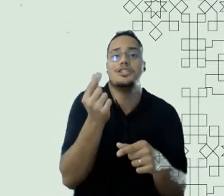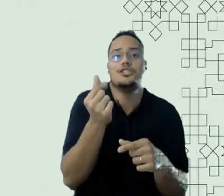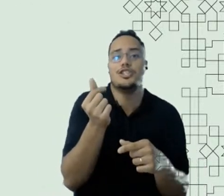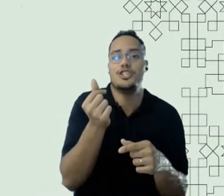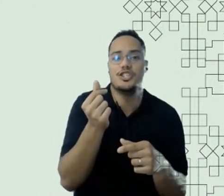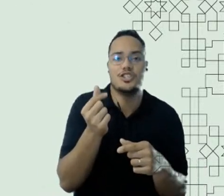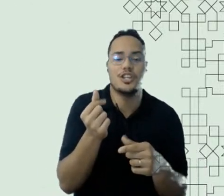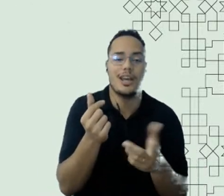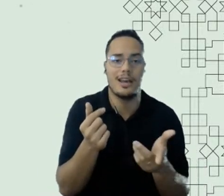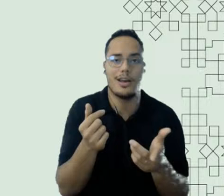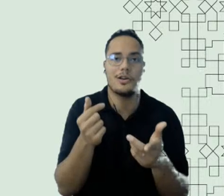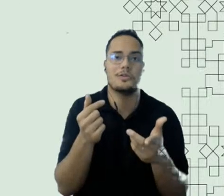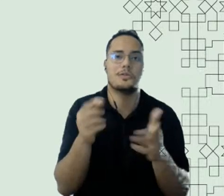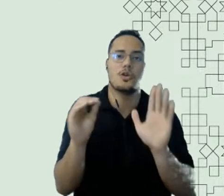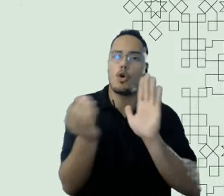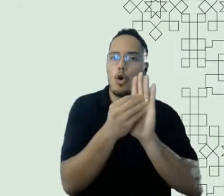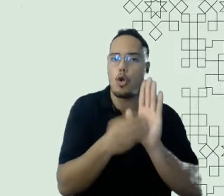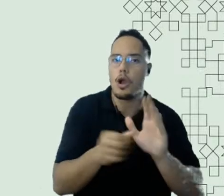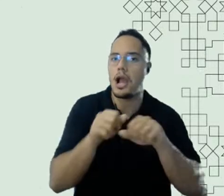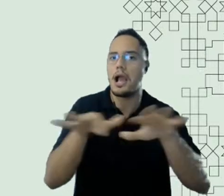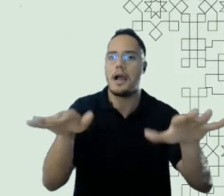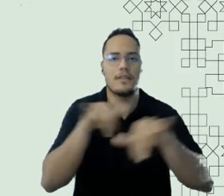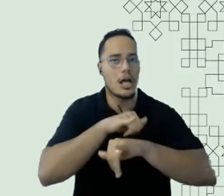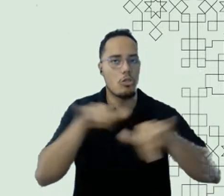you are constantly